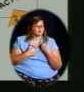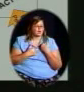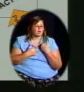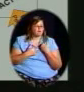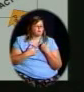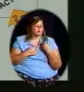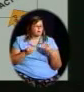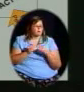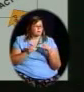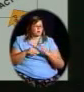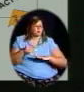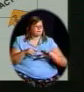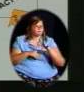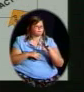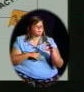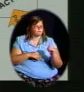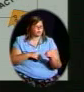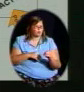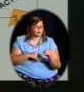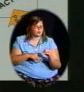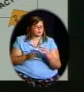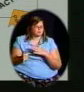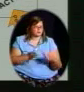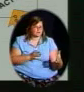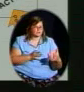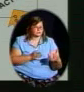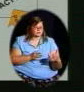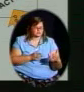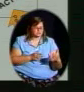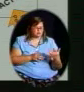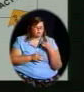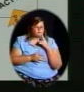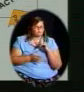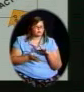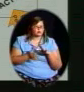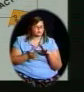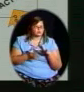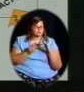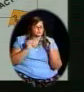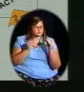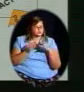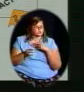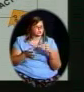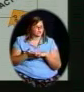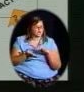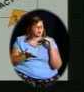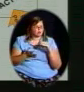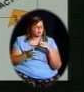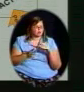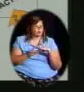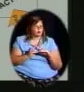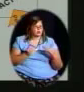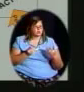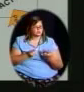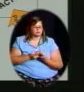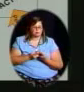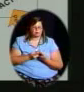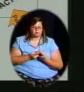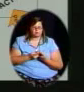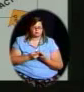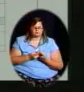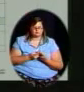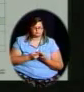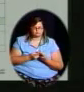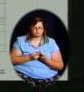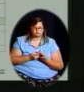plans, say that again, over 40 plans in the teaching and learning department, not counting the ones some that we have in other strategic